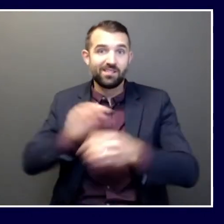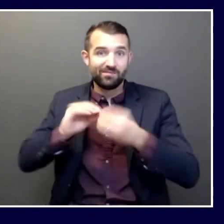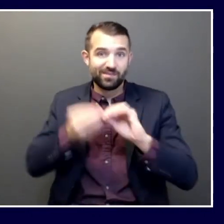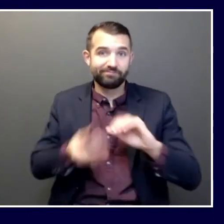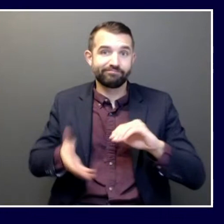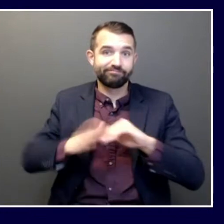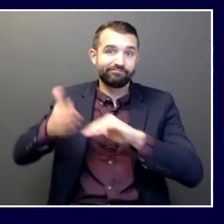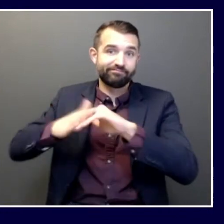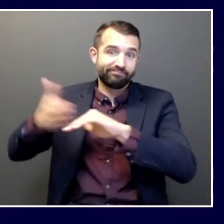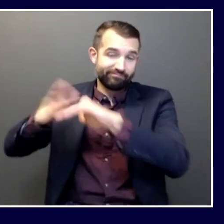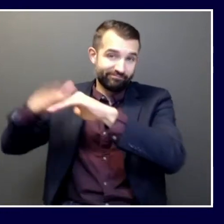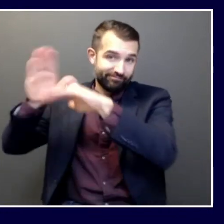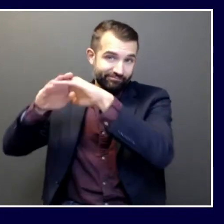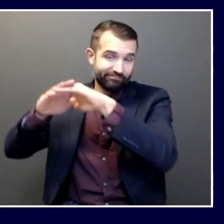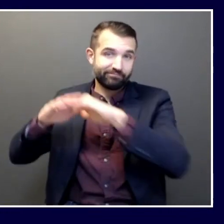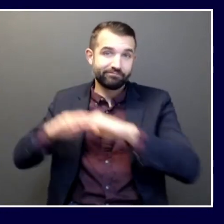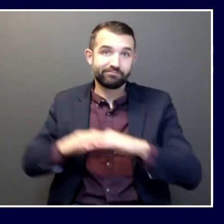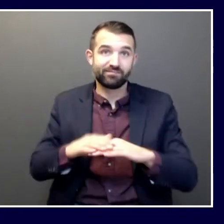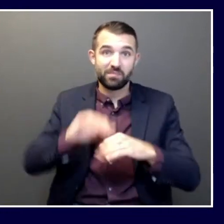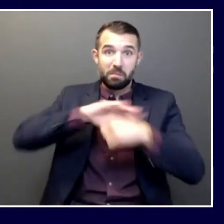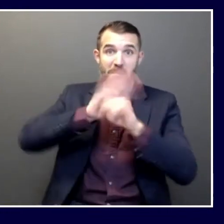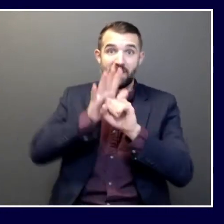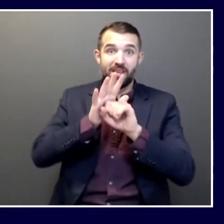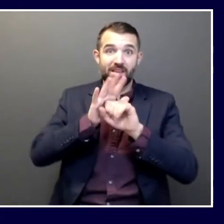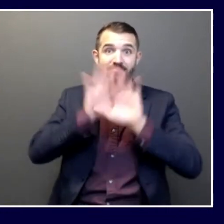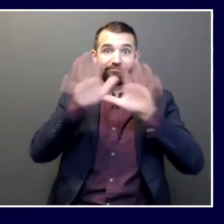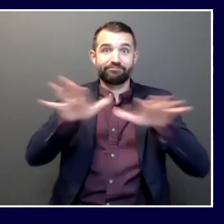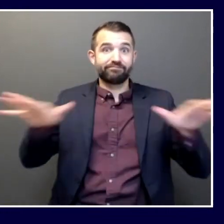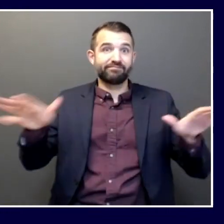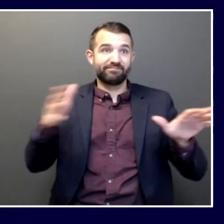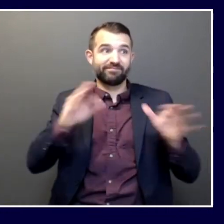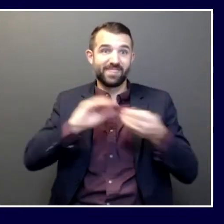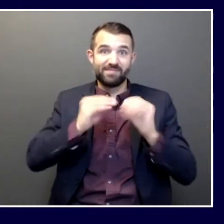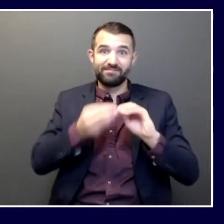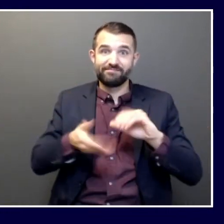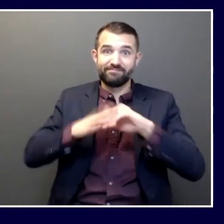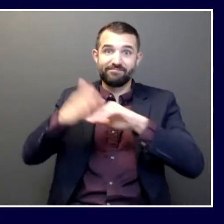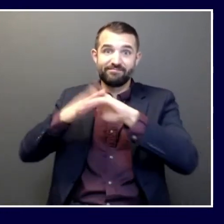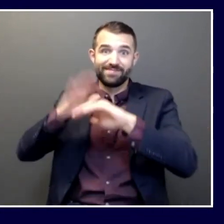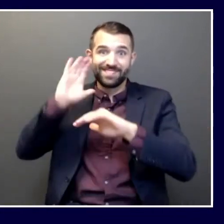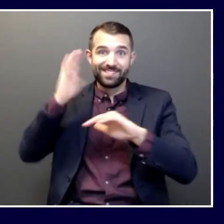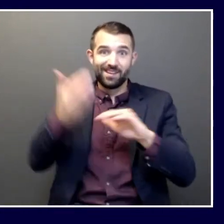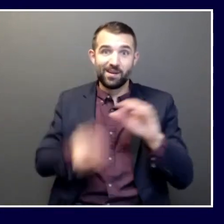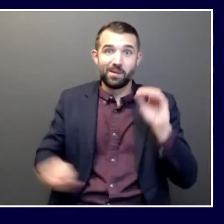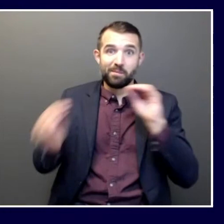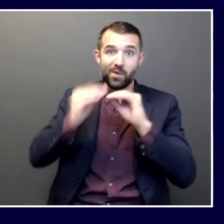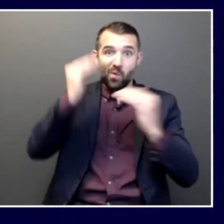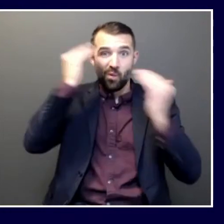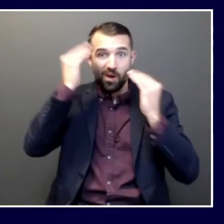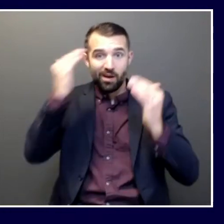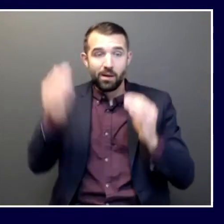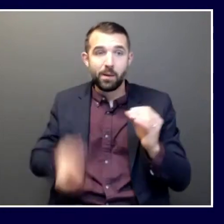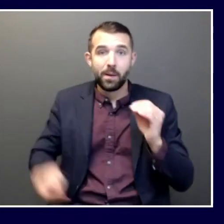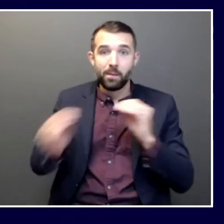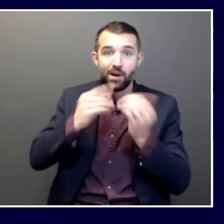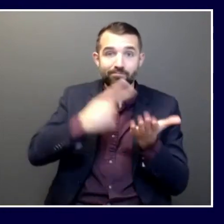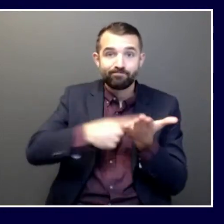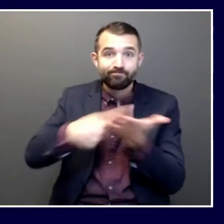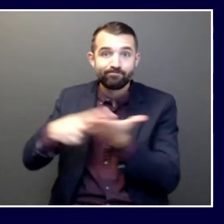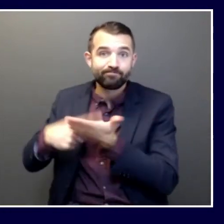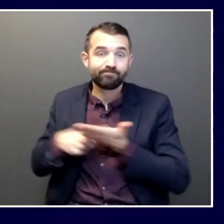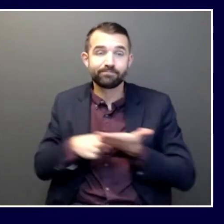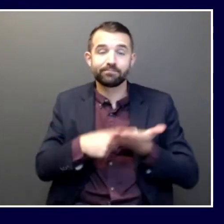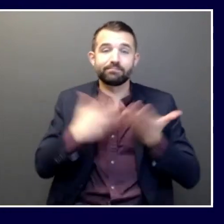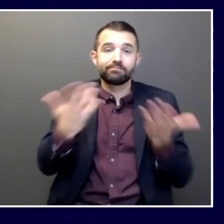the, perhaps more top of mind for folks. That could have been a driving factor as well. But either